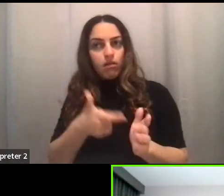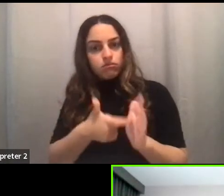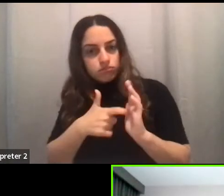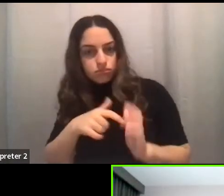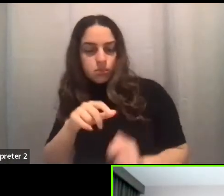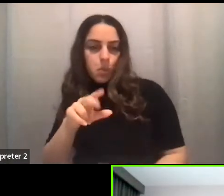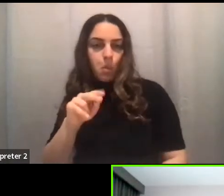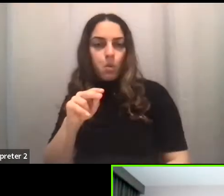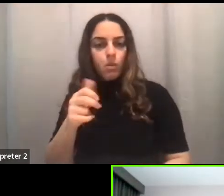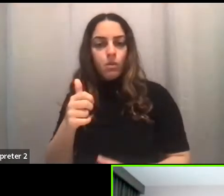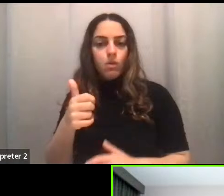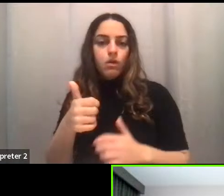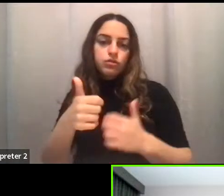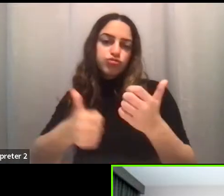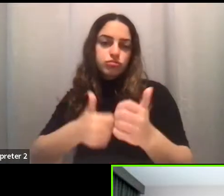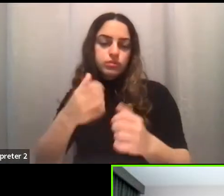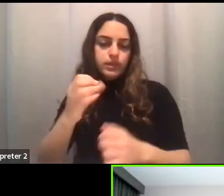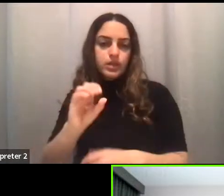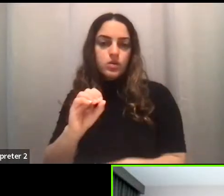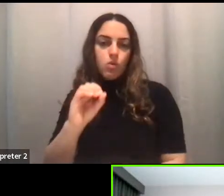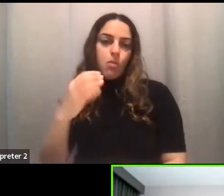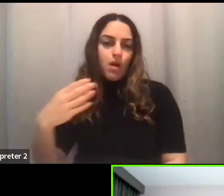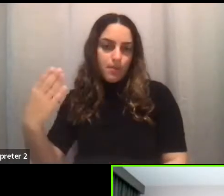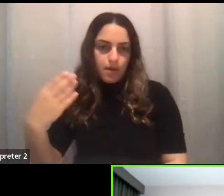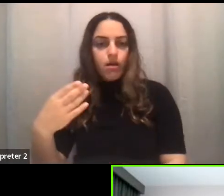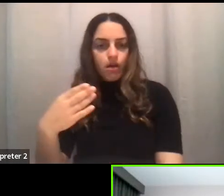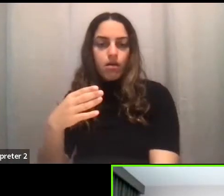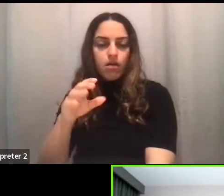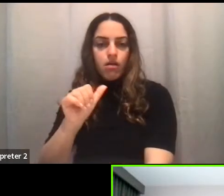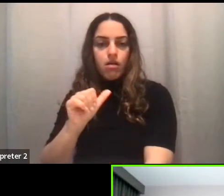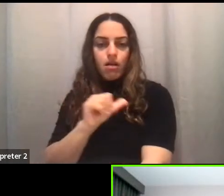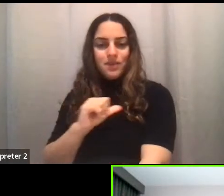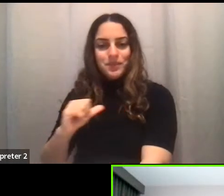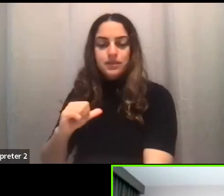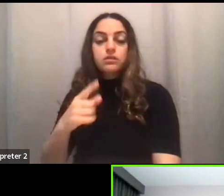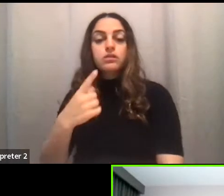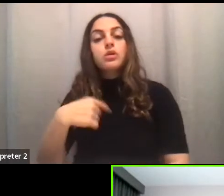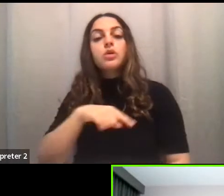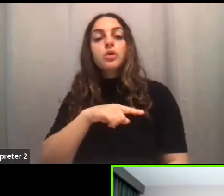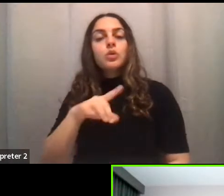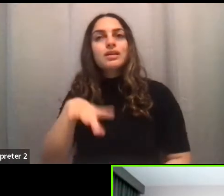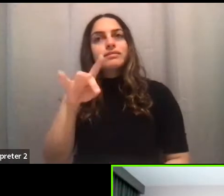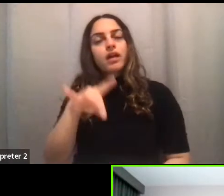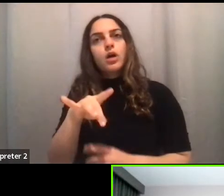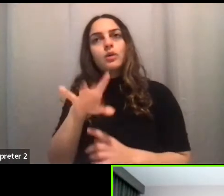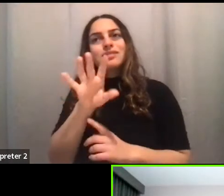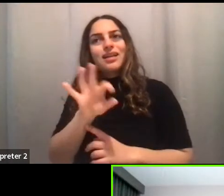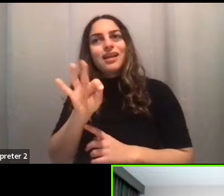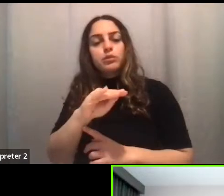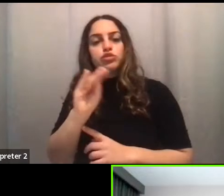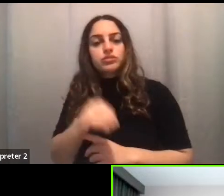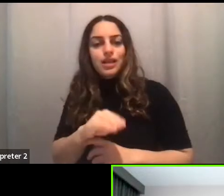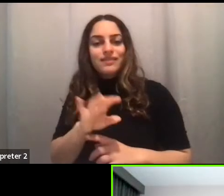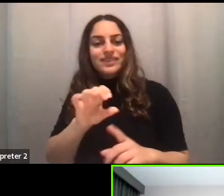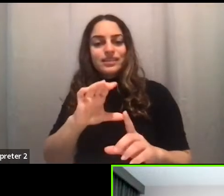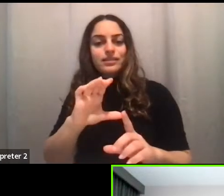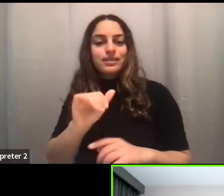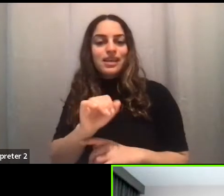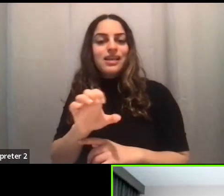obama administration and we found that 99 of the cases in which defense department